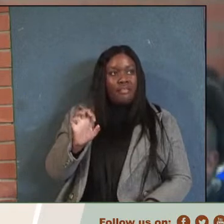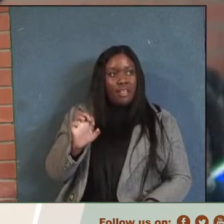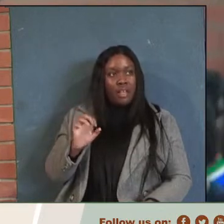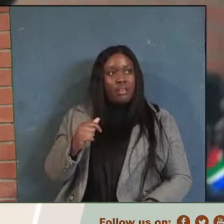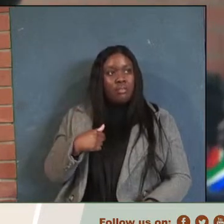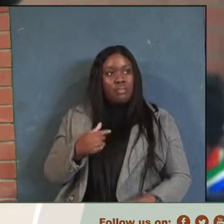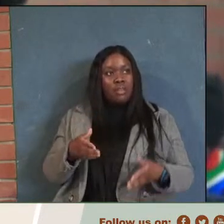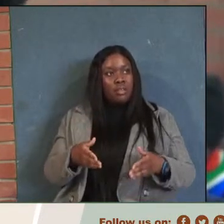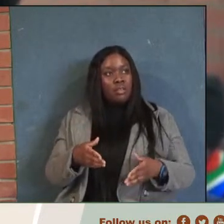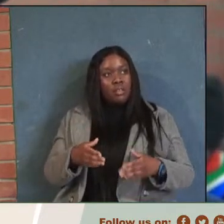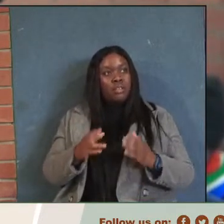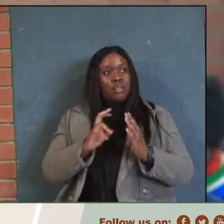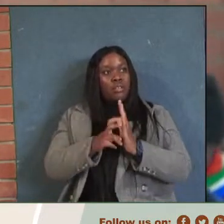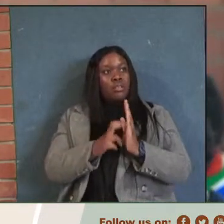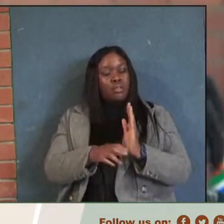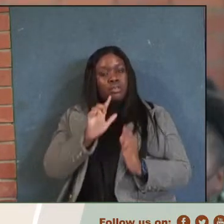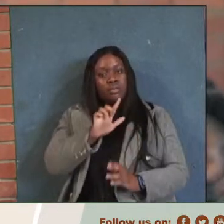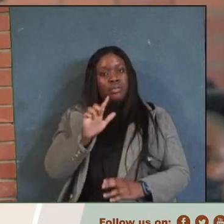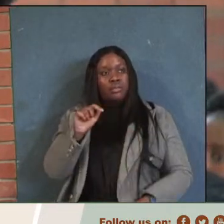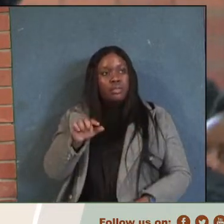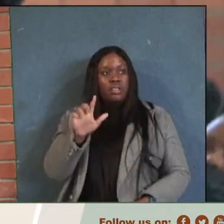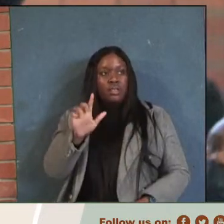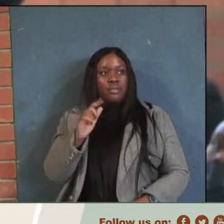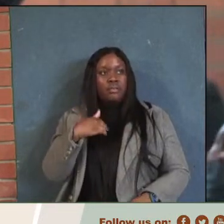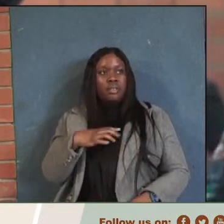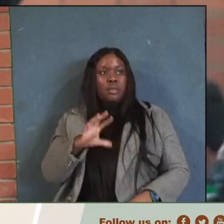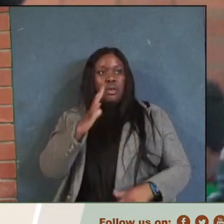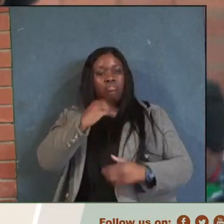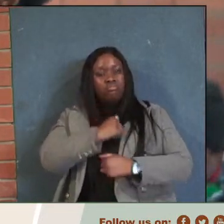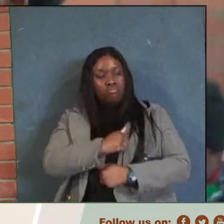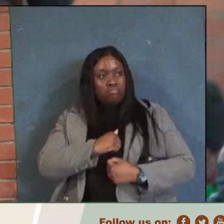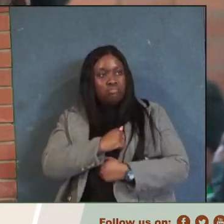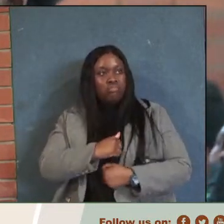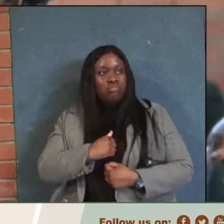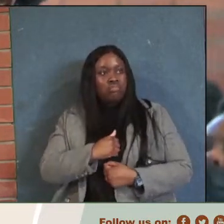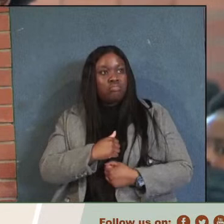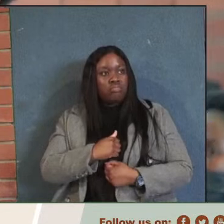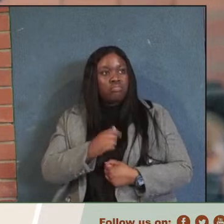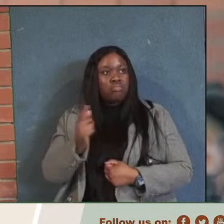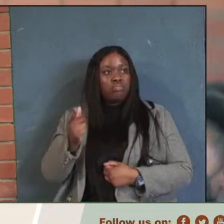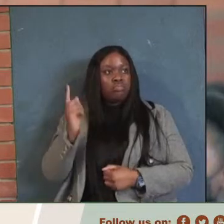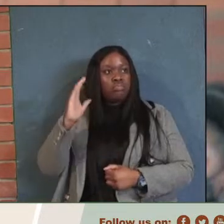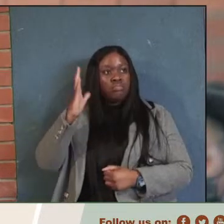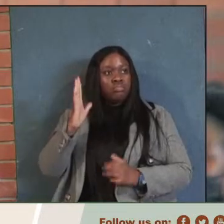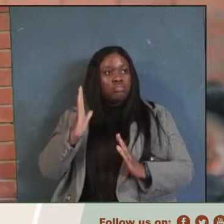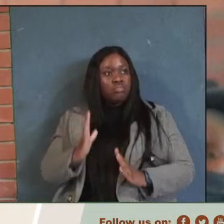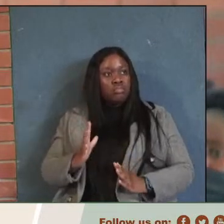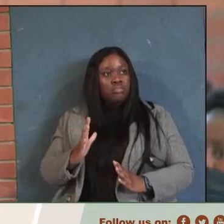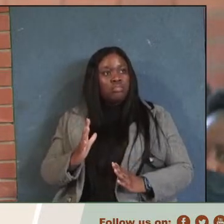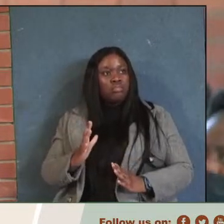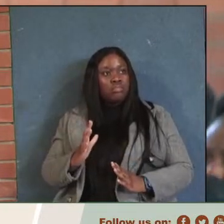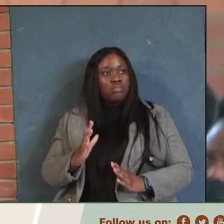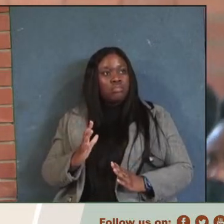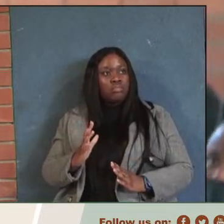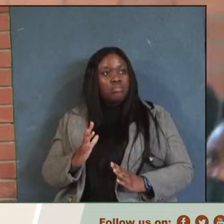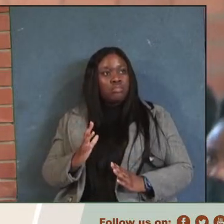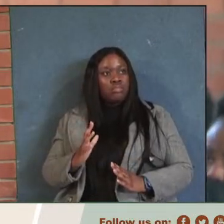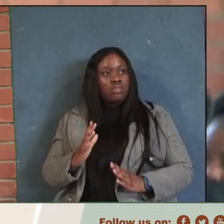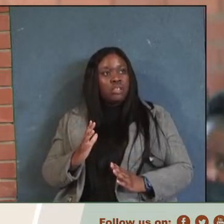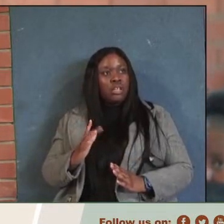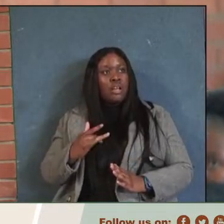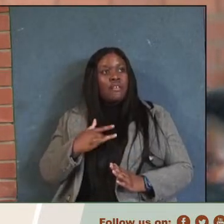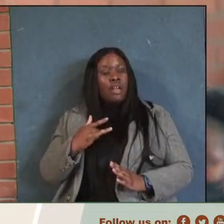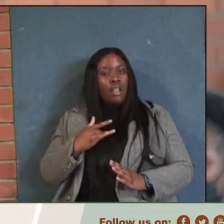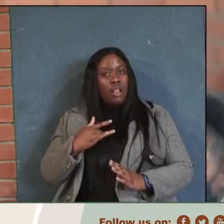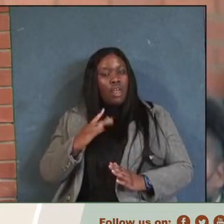rule number 77.7. Firstly, I'd like to apologize for my speaker there for feeling insulted and all that. I'm